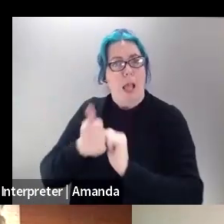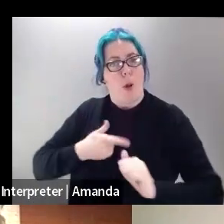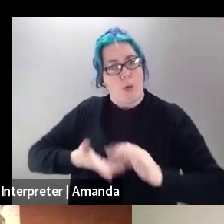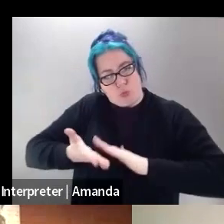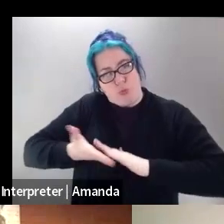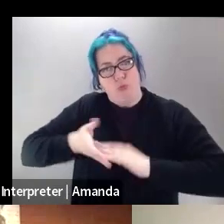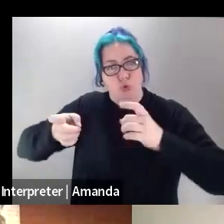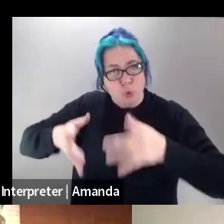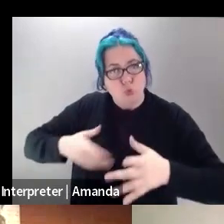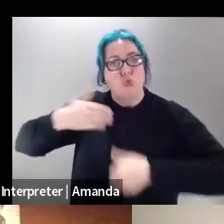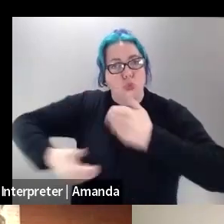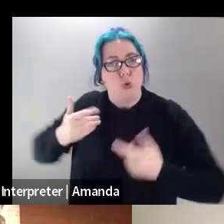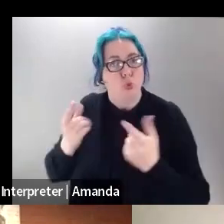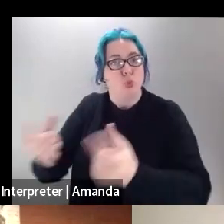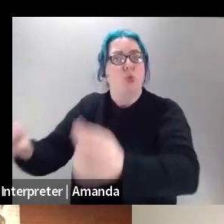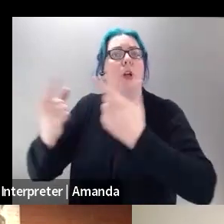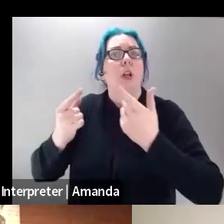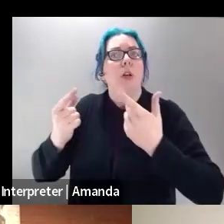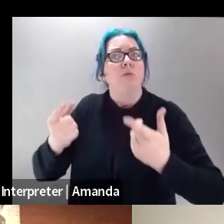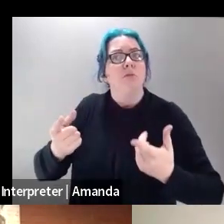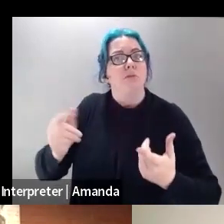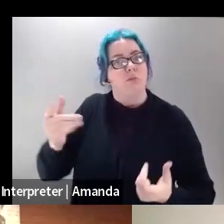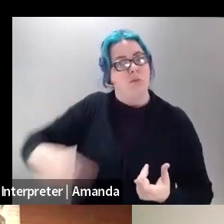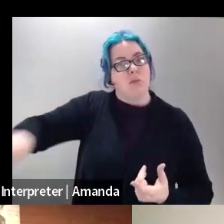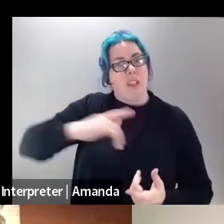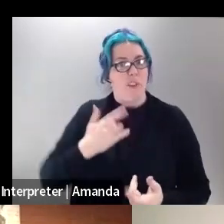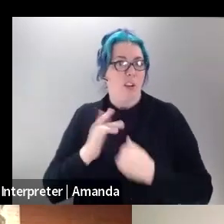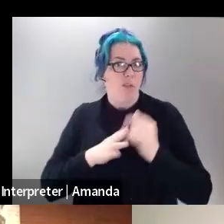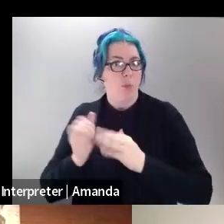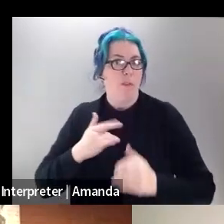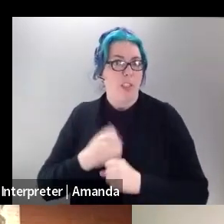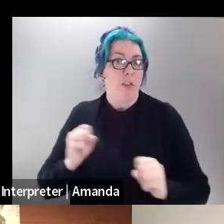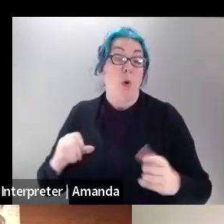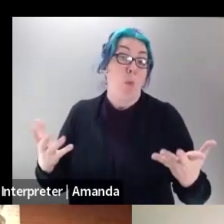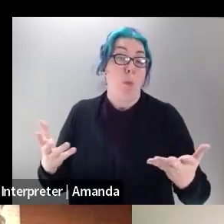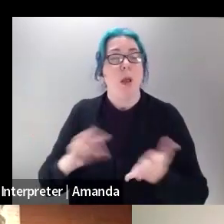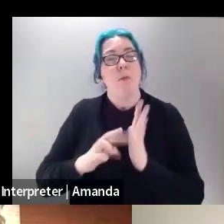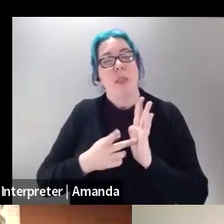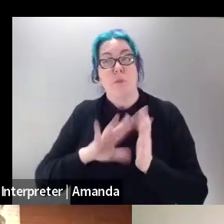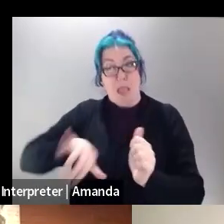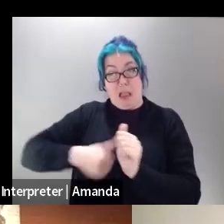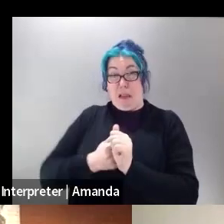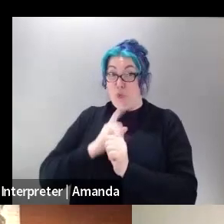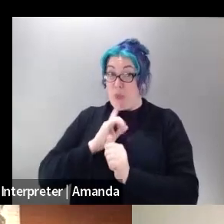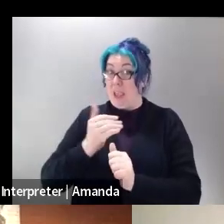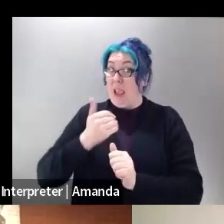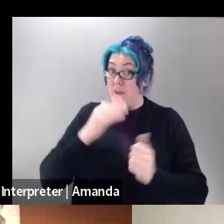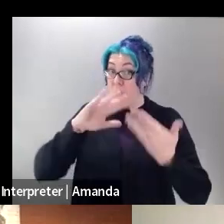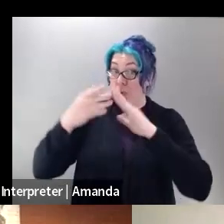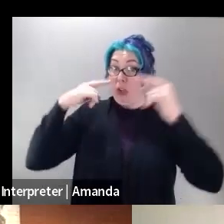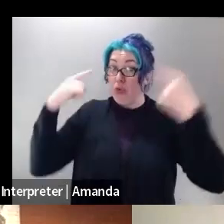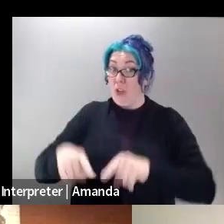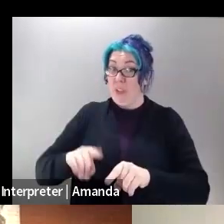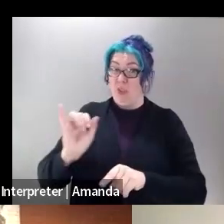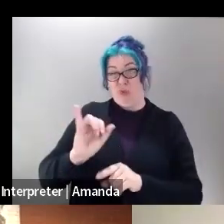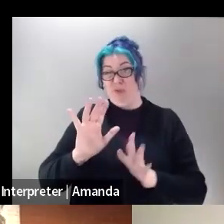security that the way I leave the room, with or without kind of the explicit kind of like, here's a room agreement or here's a community agreement,